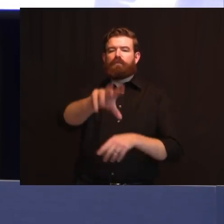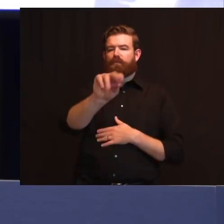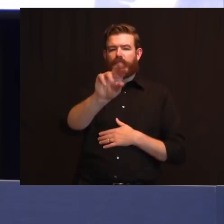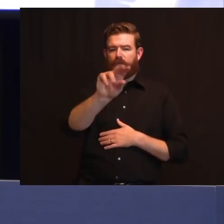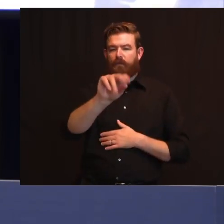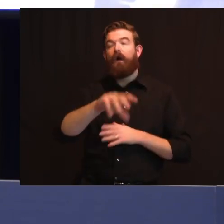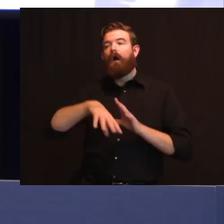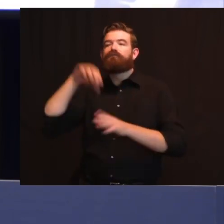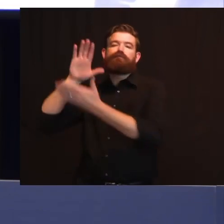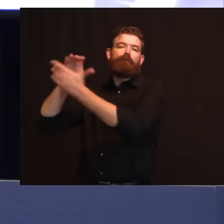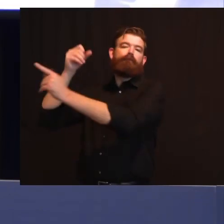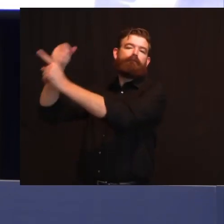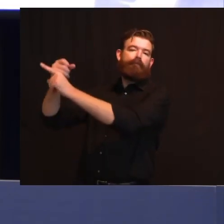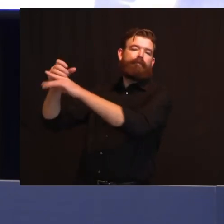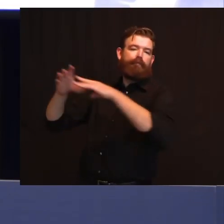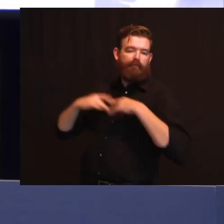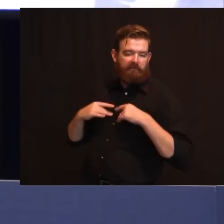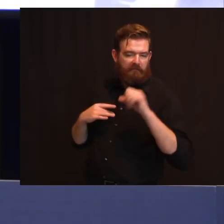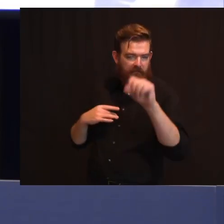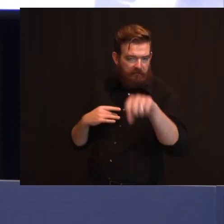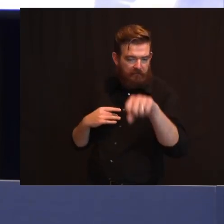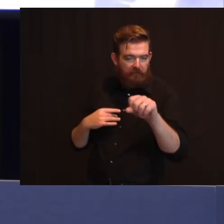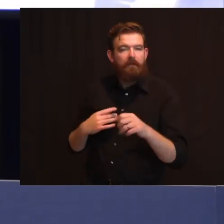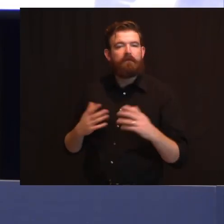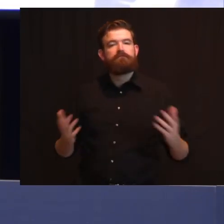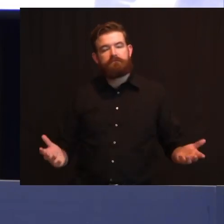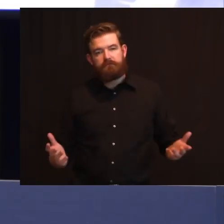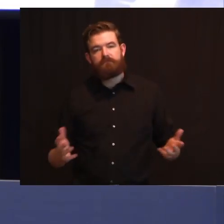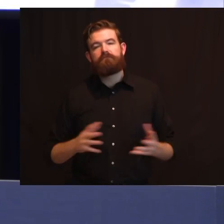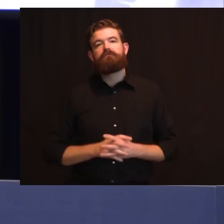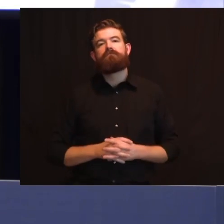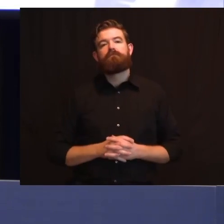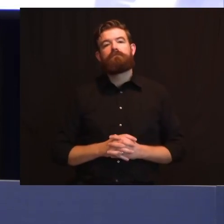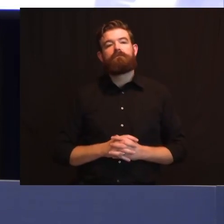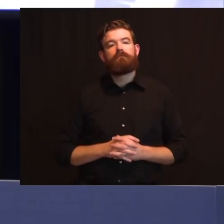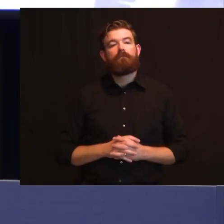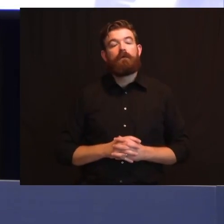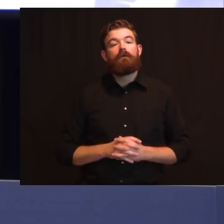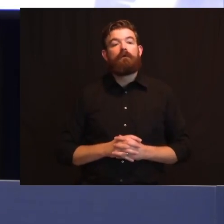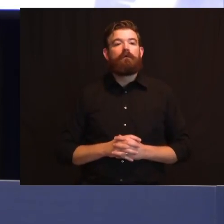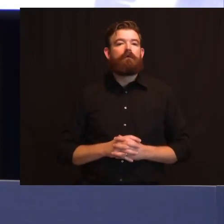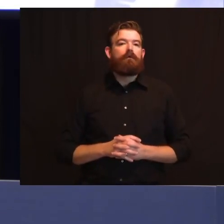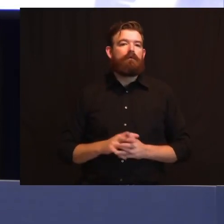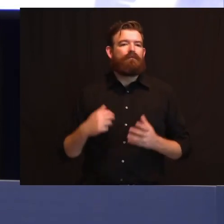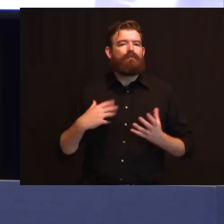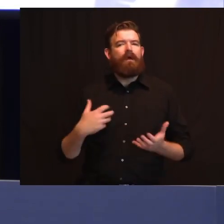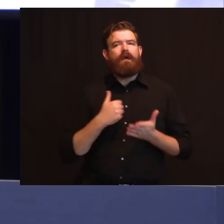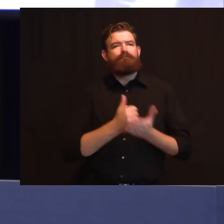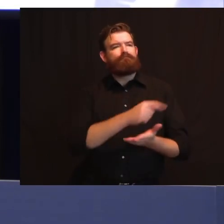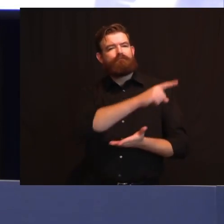schools that identify positive cases and providing guidance on next steps that the school should take.